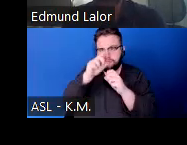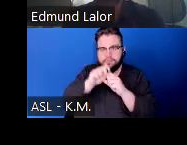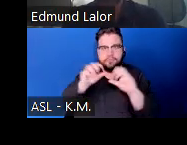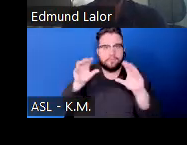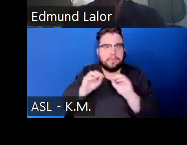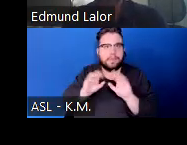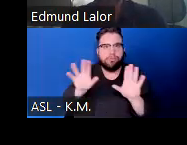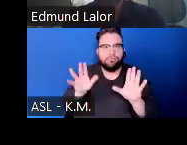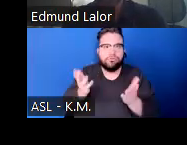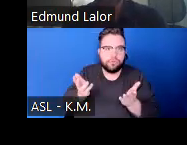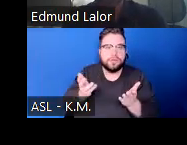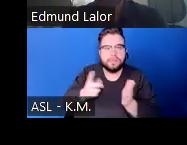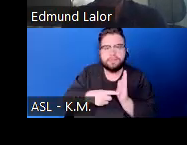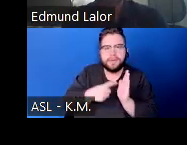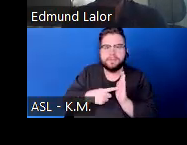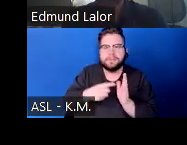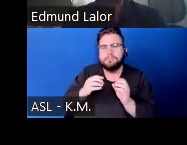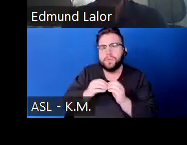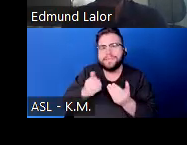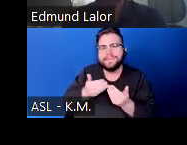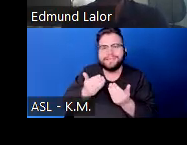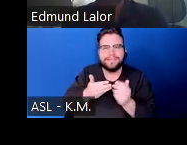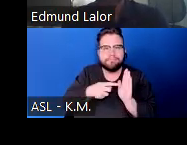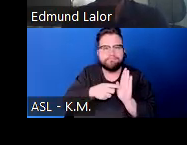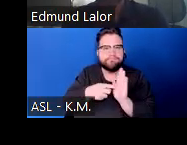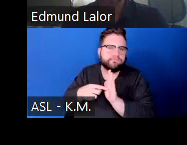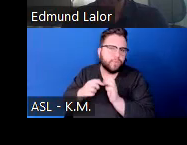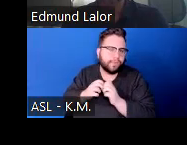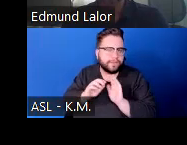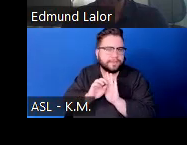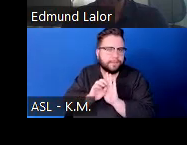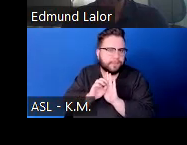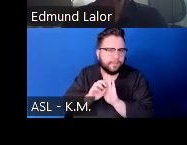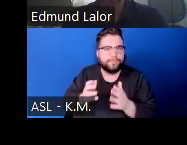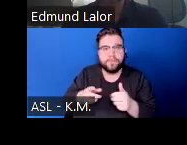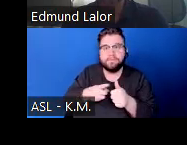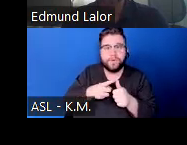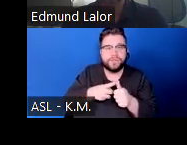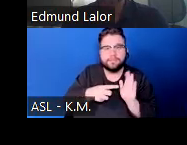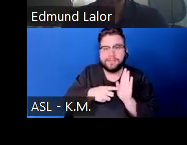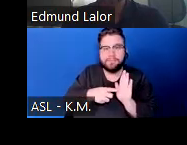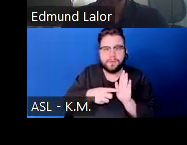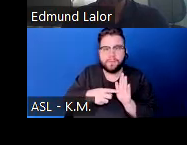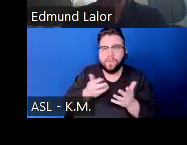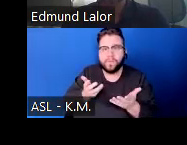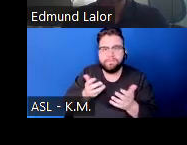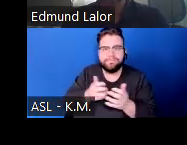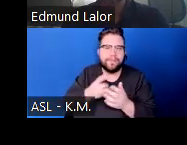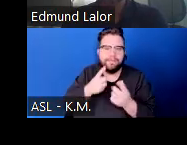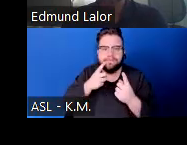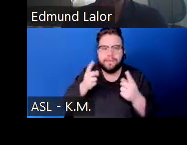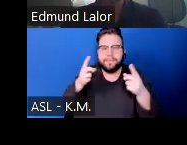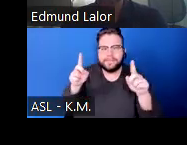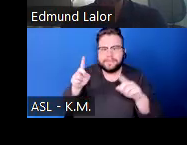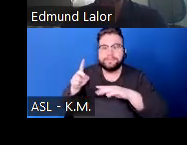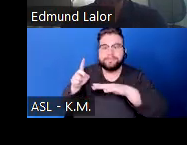in some ways, this is most easily demonstrated through a couple of examples. So the first one I'll show is the following famous checkerboard. So if